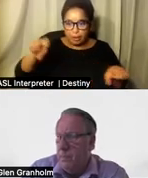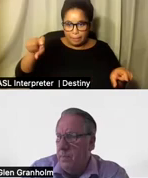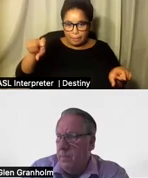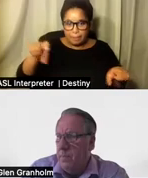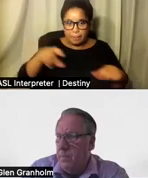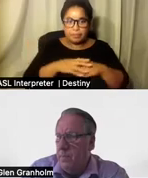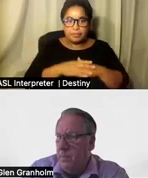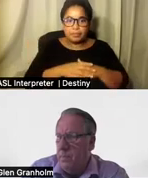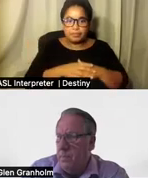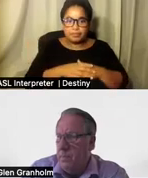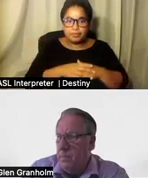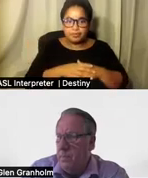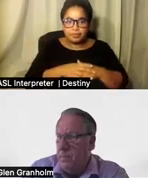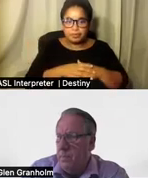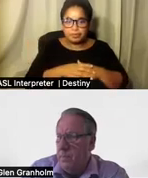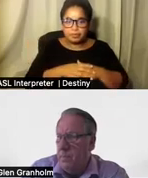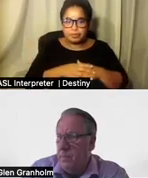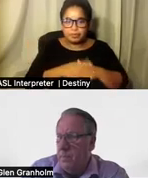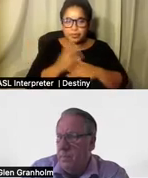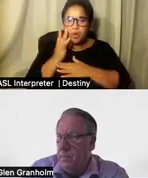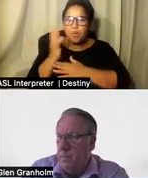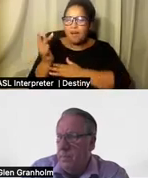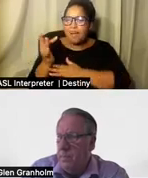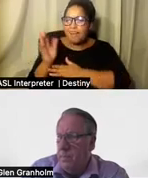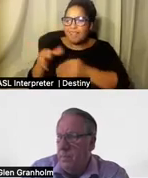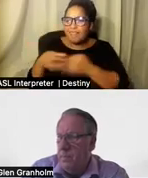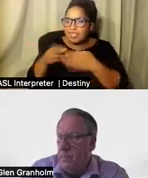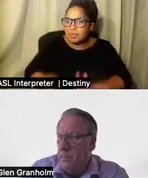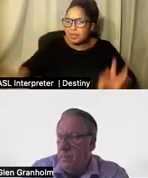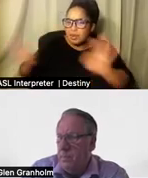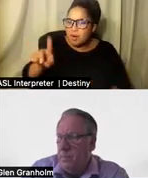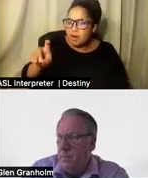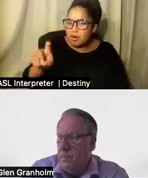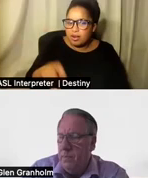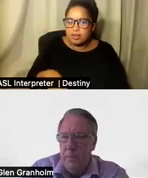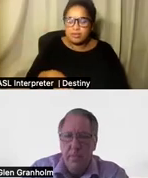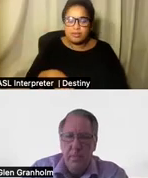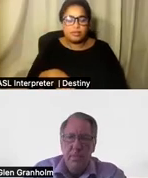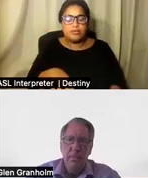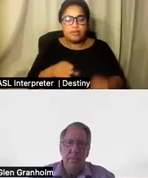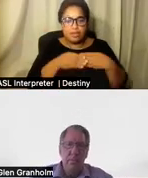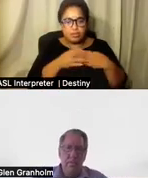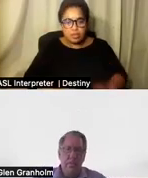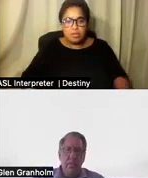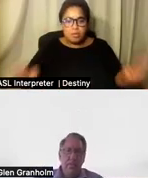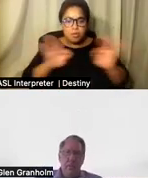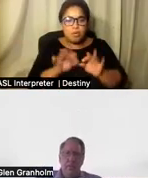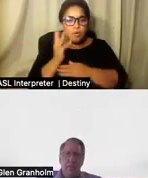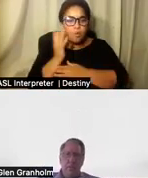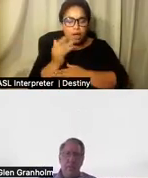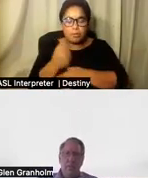We're gonna go ahead and put that down. Kevin, right, why here. Is that flexibility really important? So the flexibility is extremely important. So that way it's